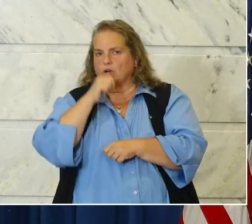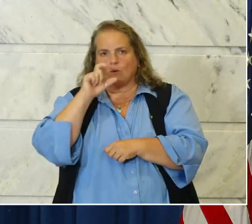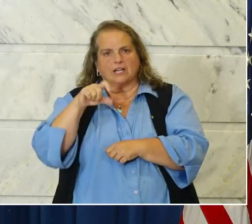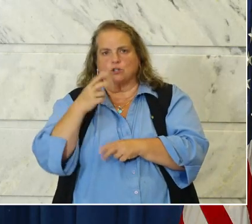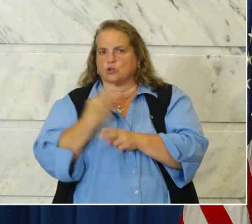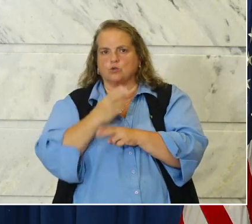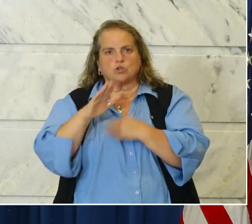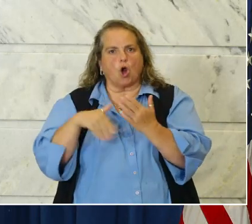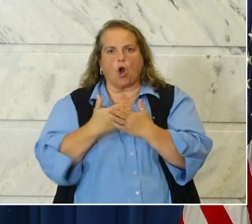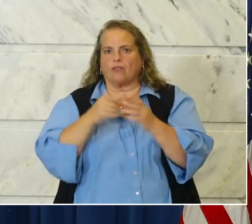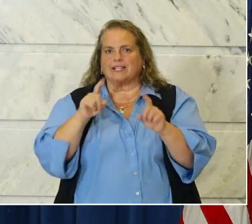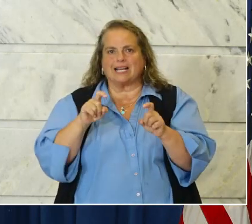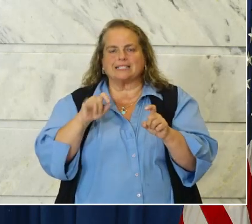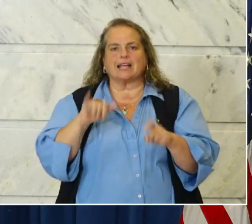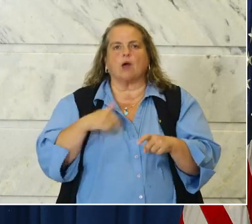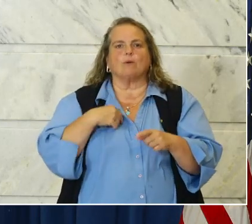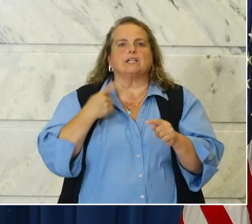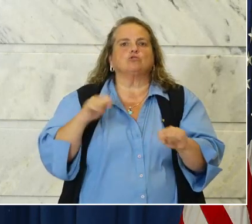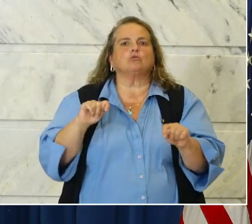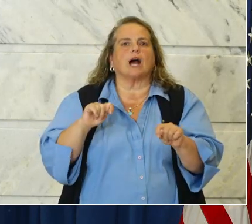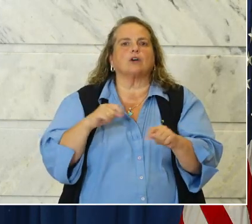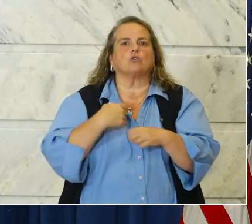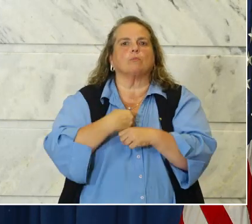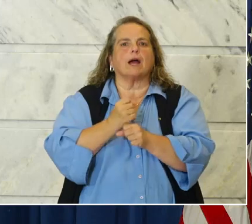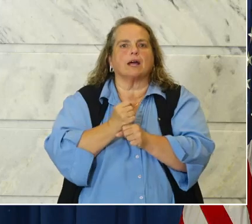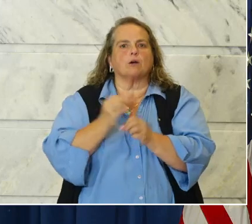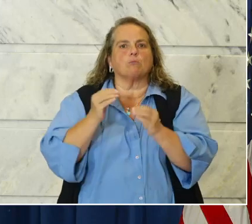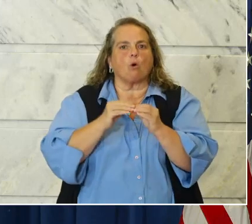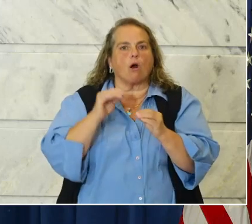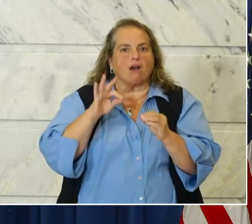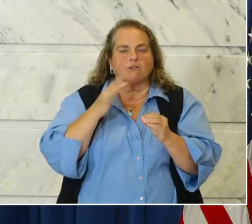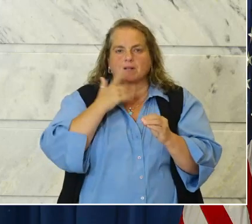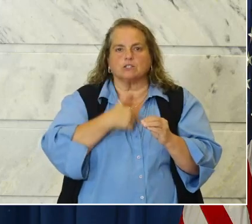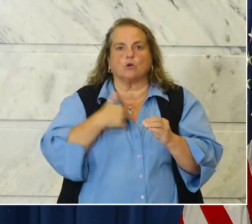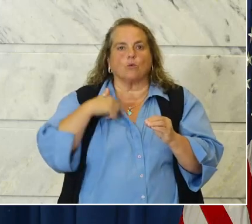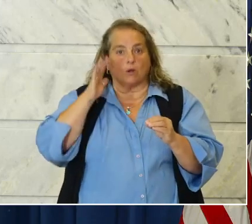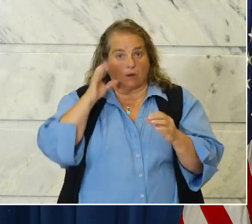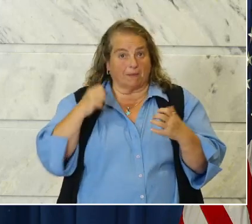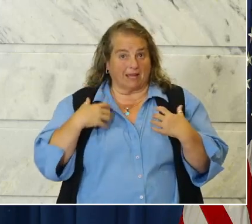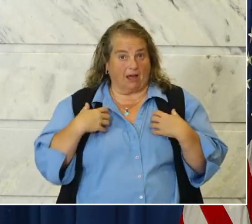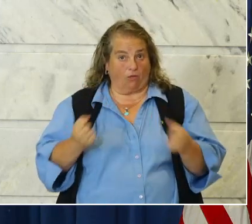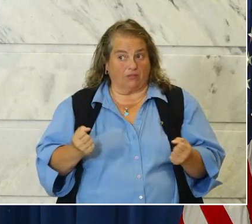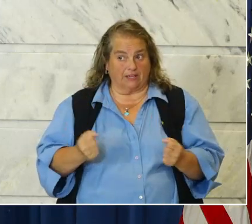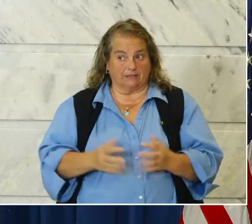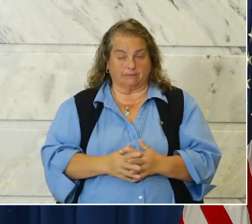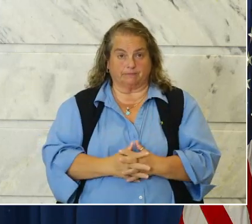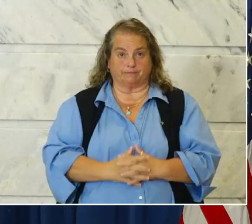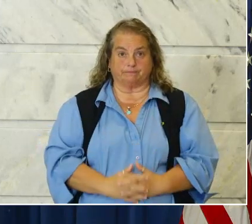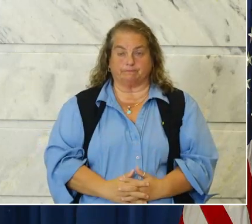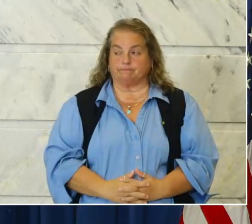tests that we keep trying to produce more of because we'll be healthy and we won't need them. Thank you, Governor.